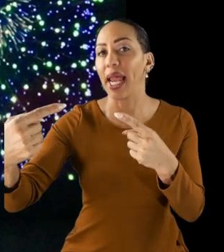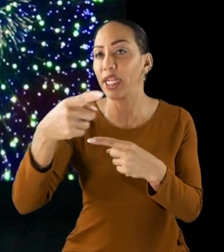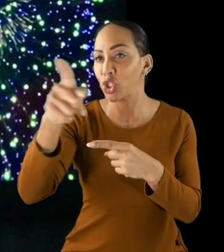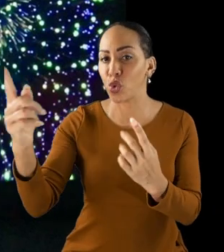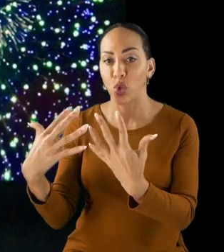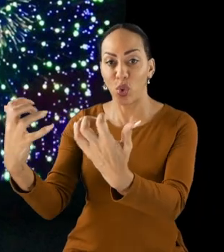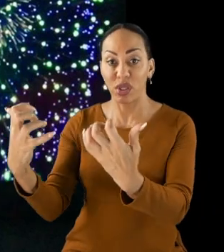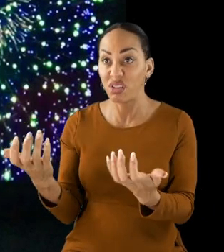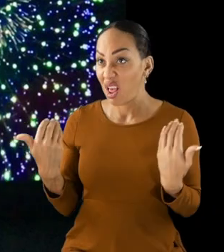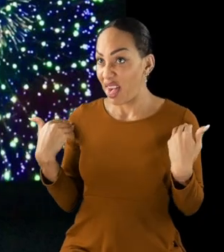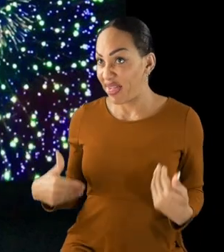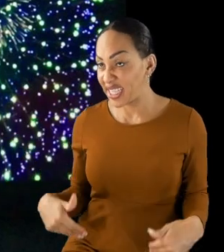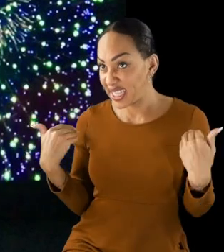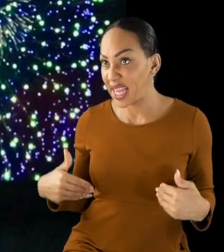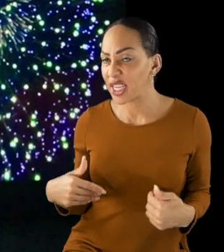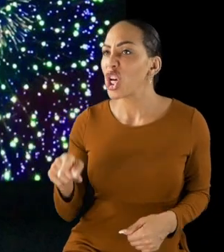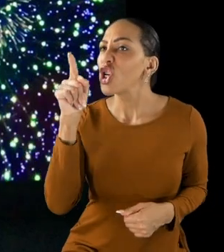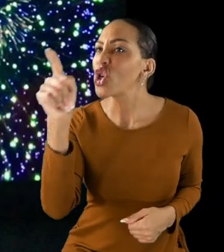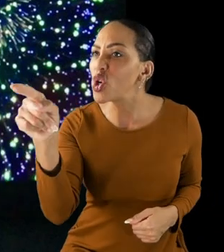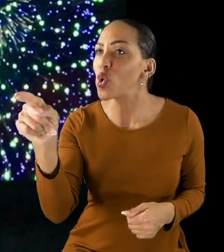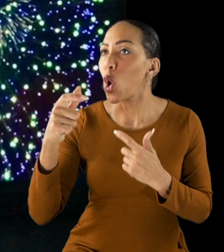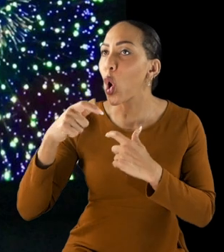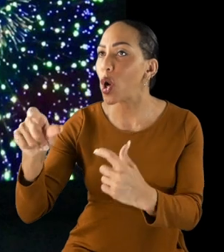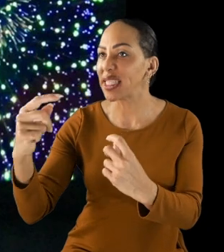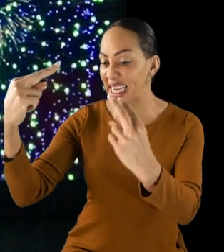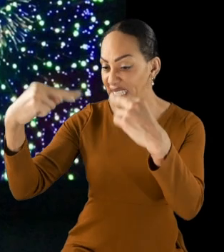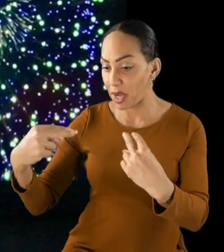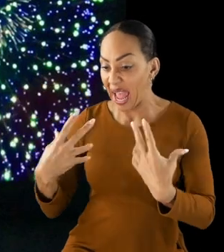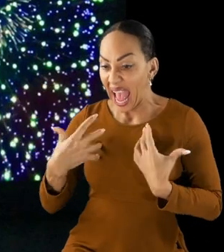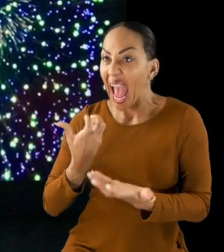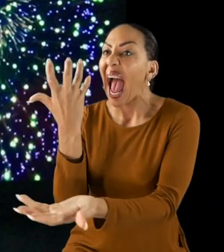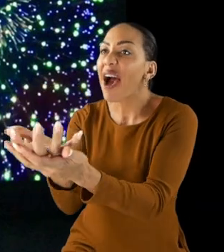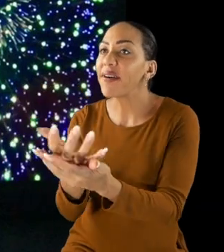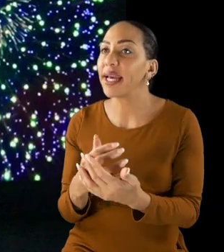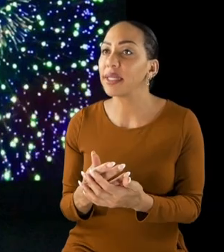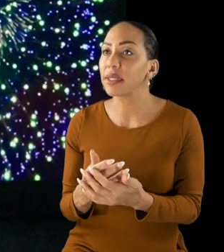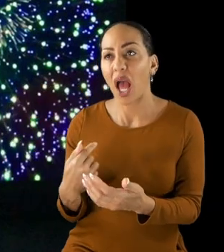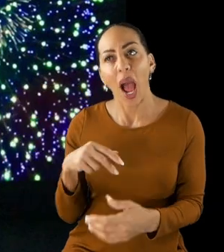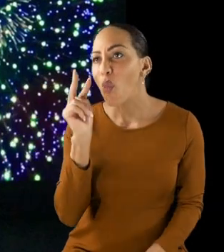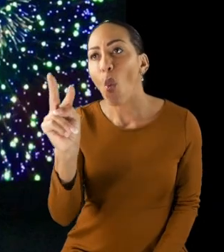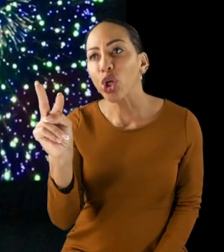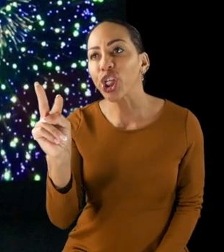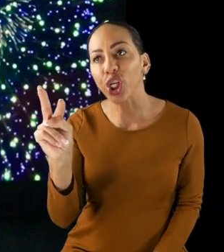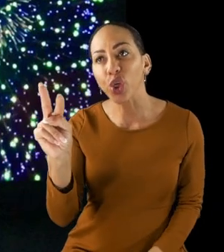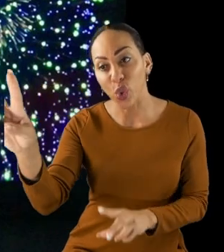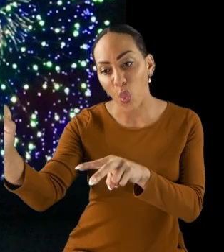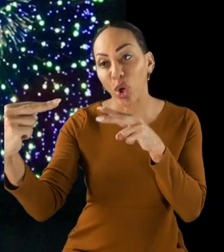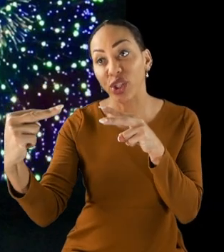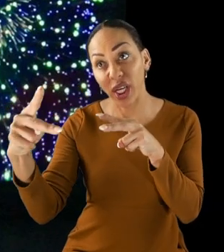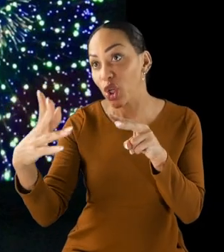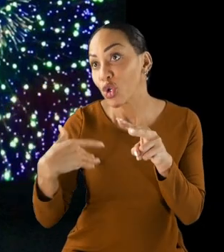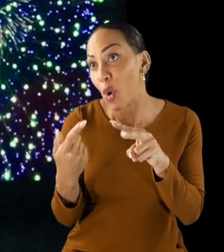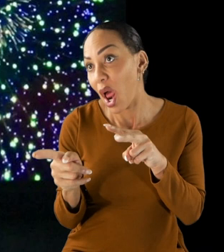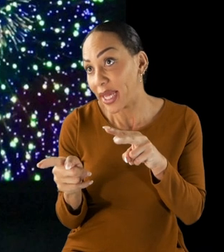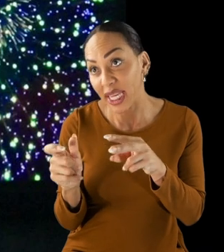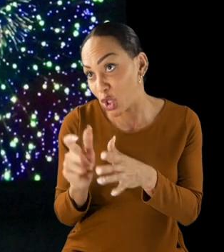this is it. This is the thing that you're constantly staring at. Have it, go on. but I'm watching you and I'm staring back at you and you don't like it that